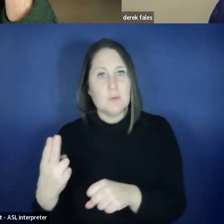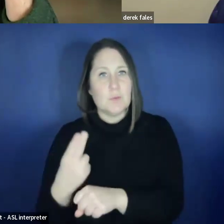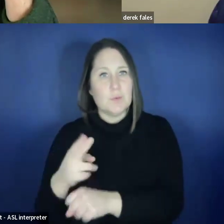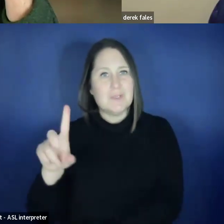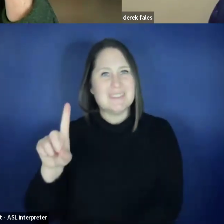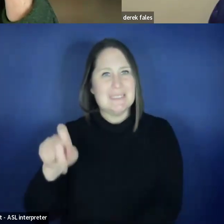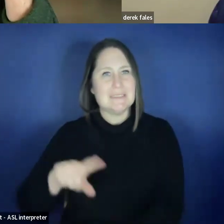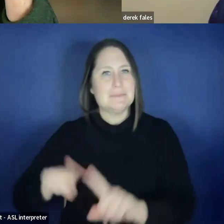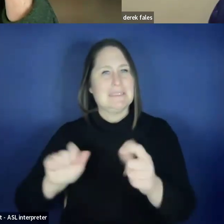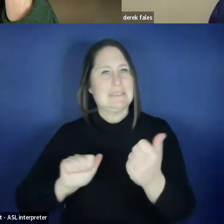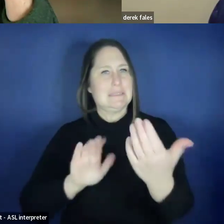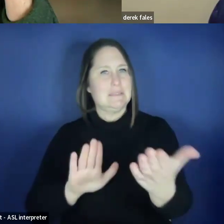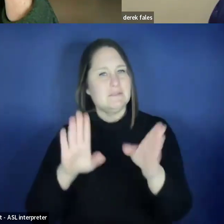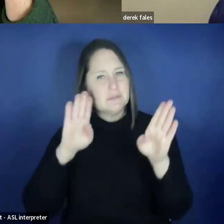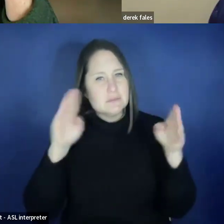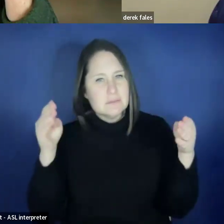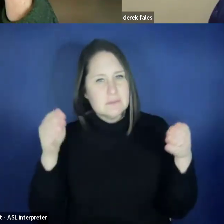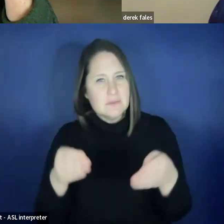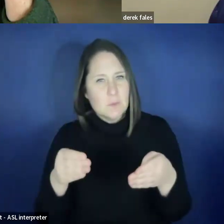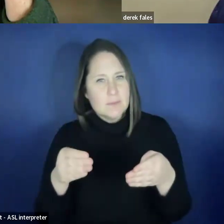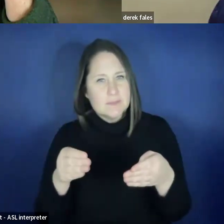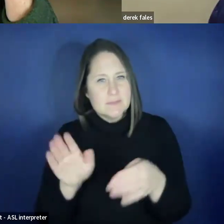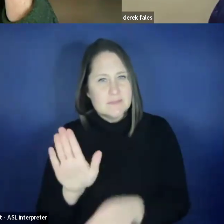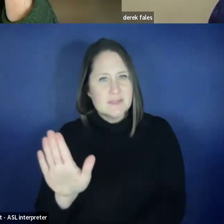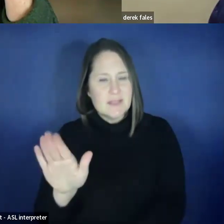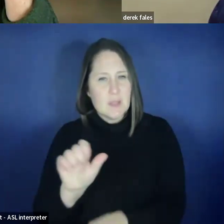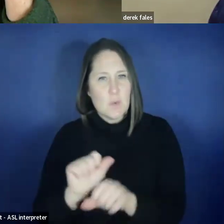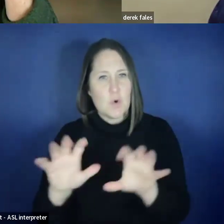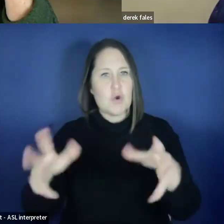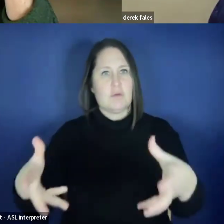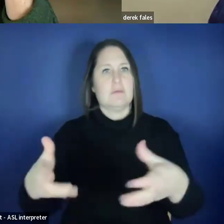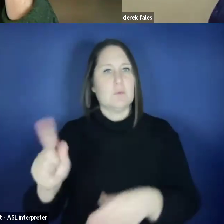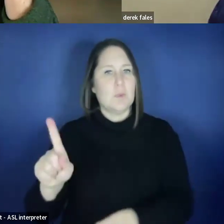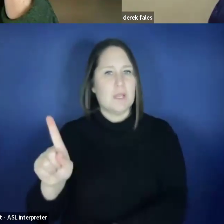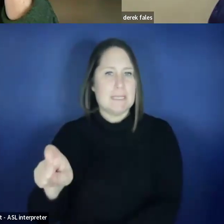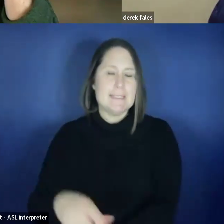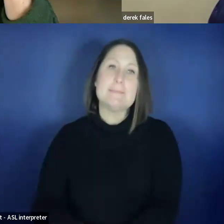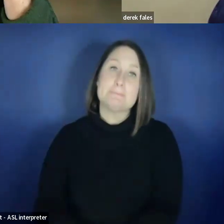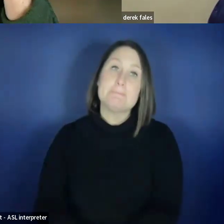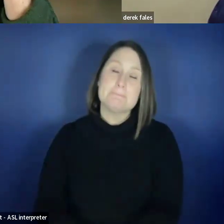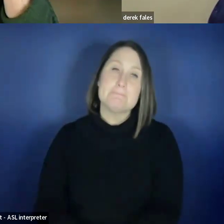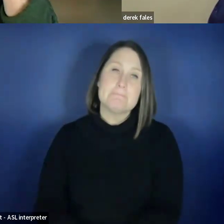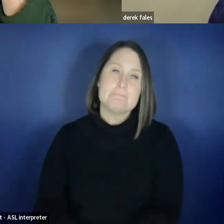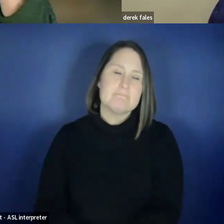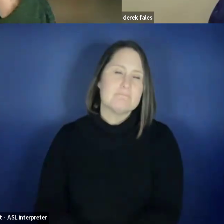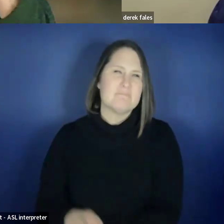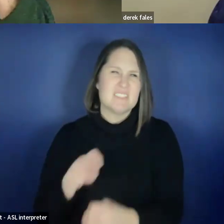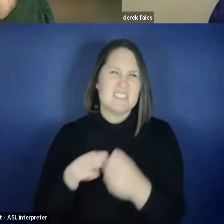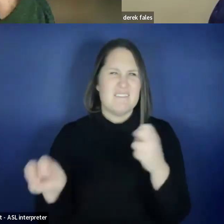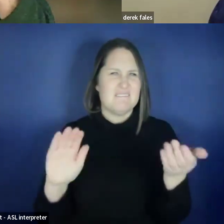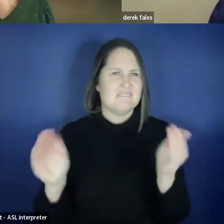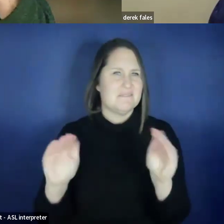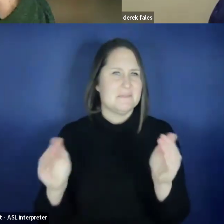DSPs differently and to focus their workforce where it's needed. So it's very difficult to really